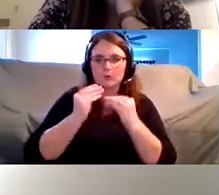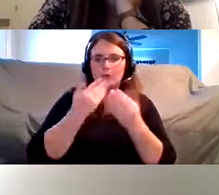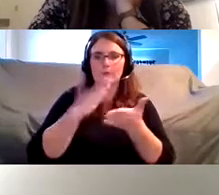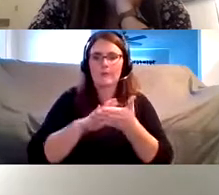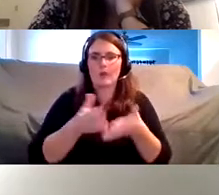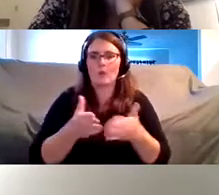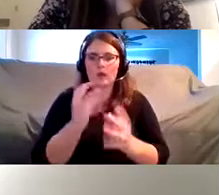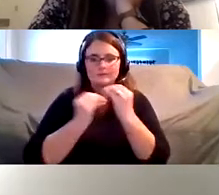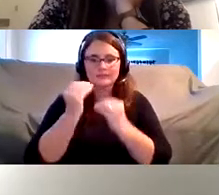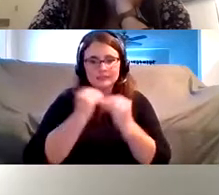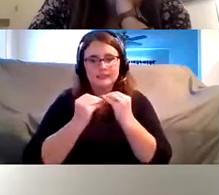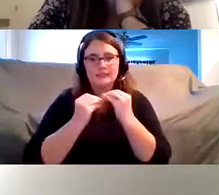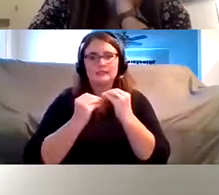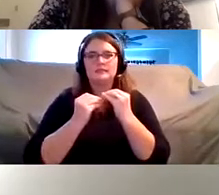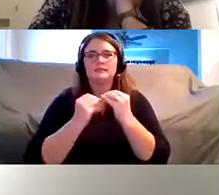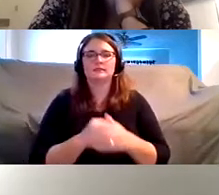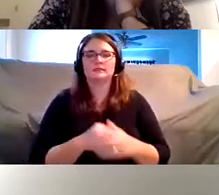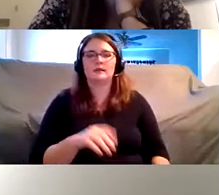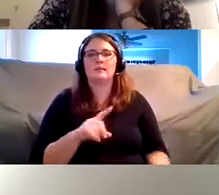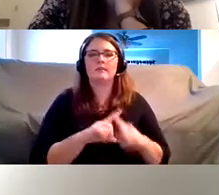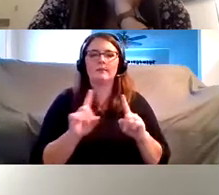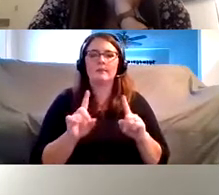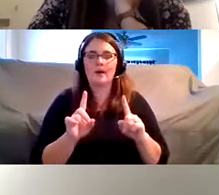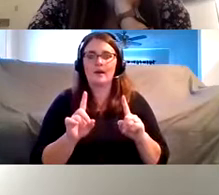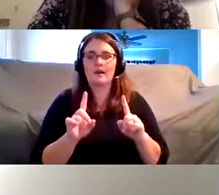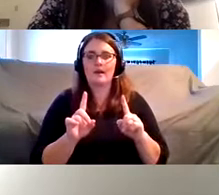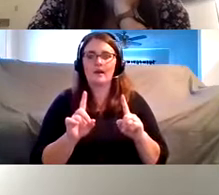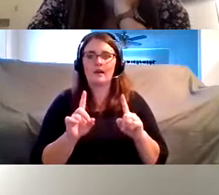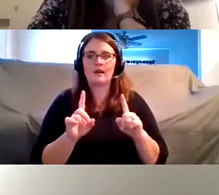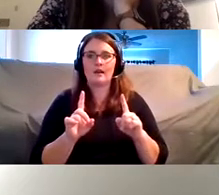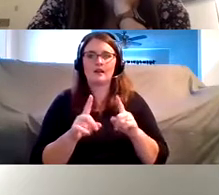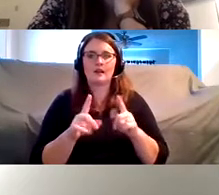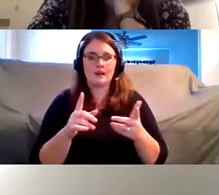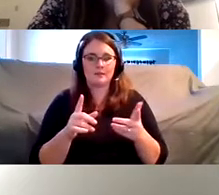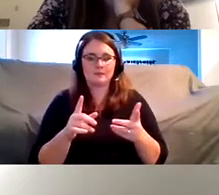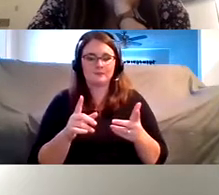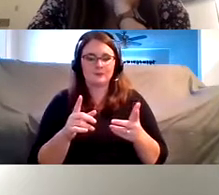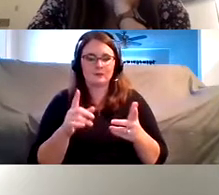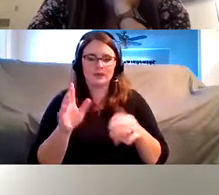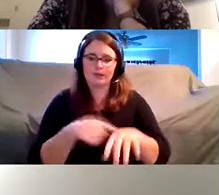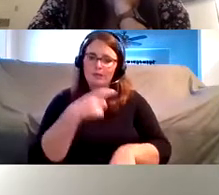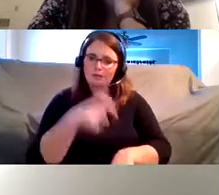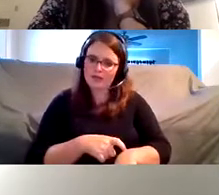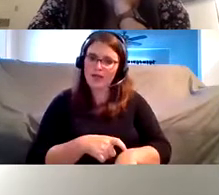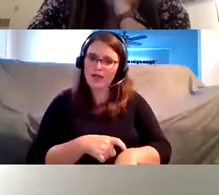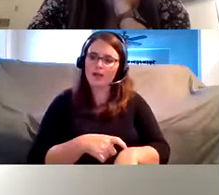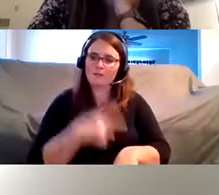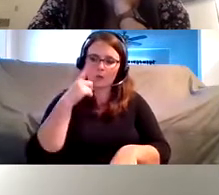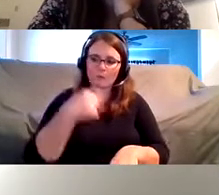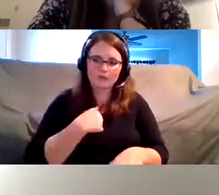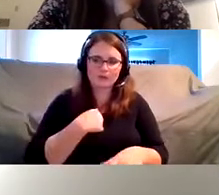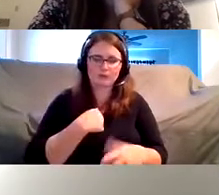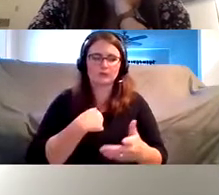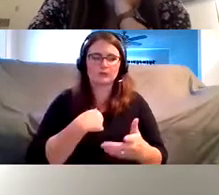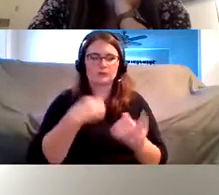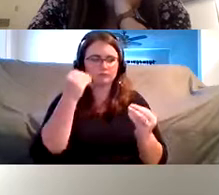perceiving as bad as well. But then it took me like a long time, because I was like, oh, maybe I was asking too much. Maybe I was